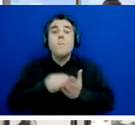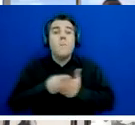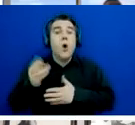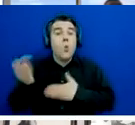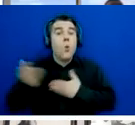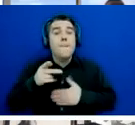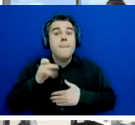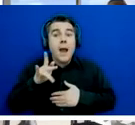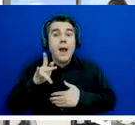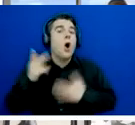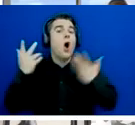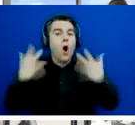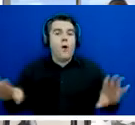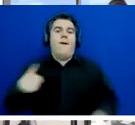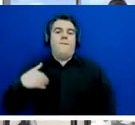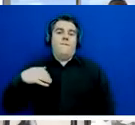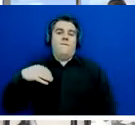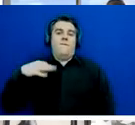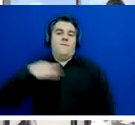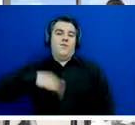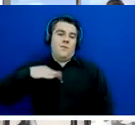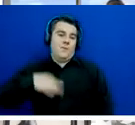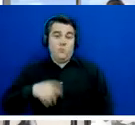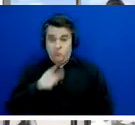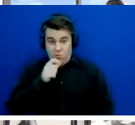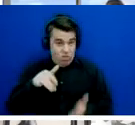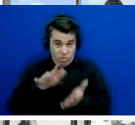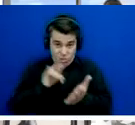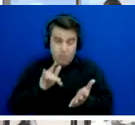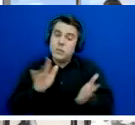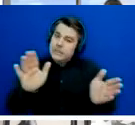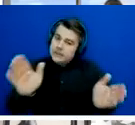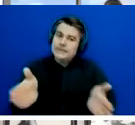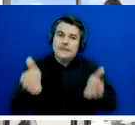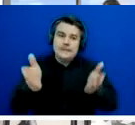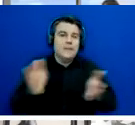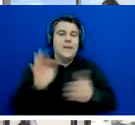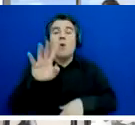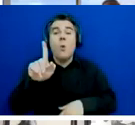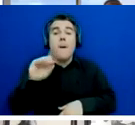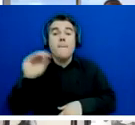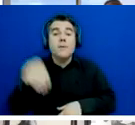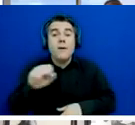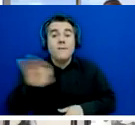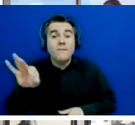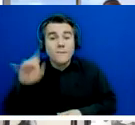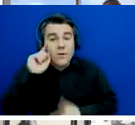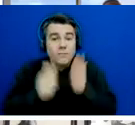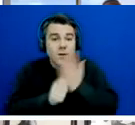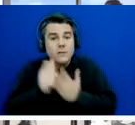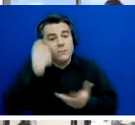in your virtual office. If you haven't taken advantage of that, I strongly suggest you get 41% off of these packs.